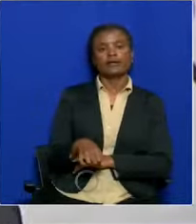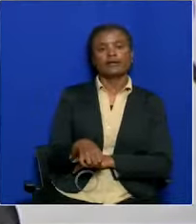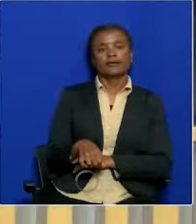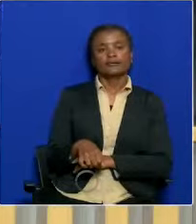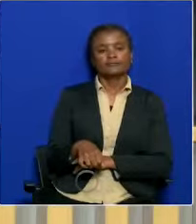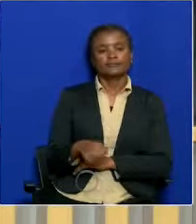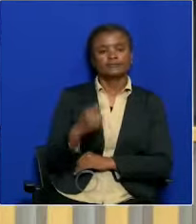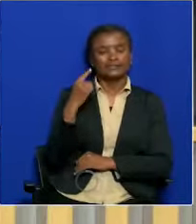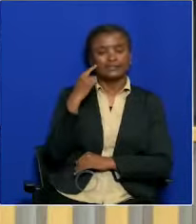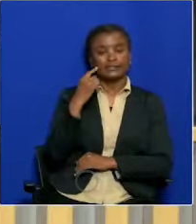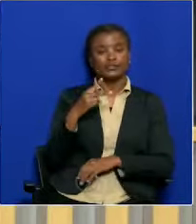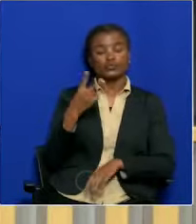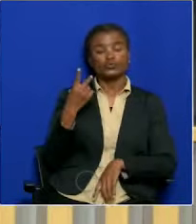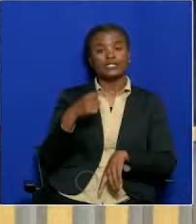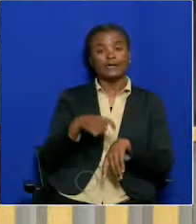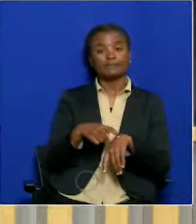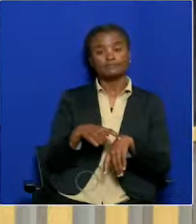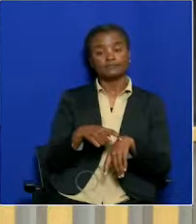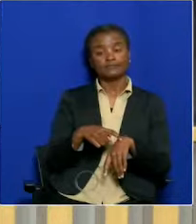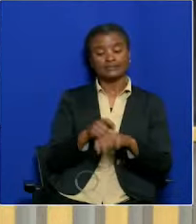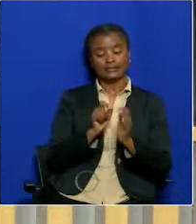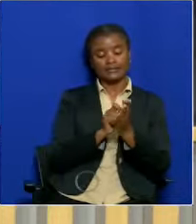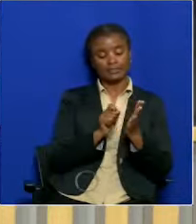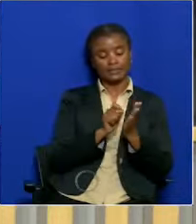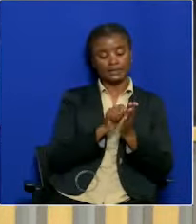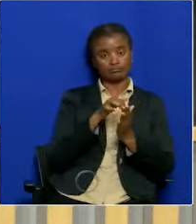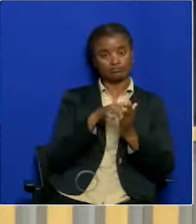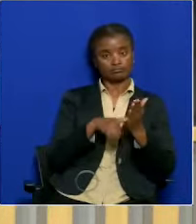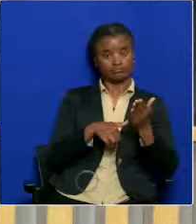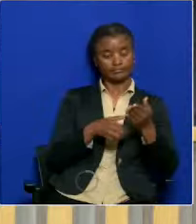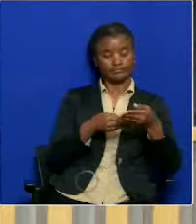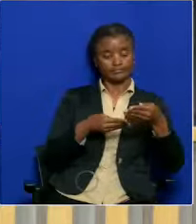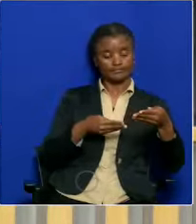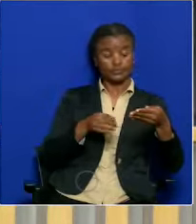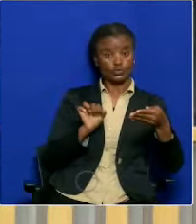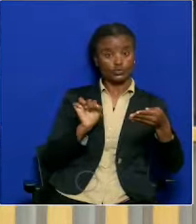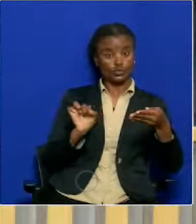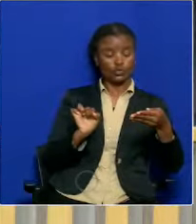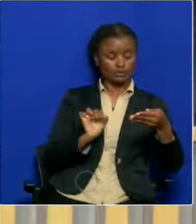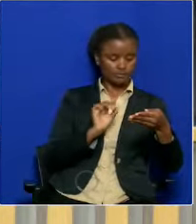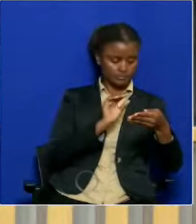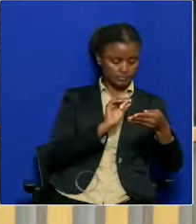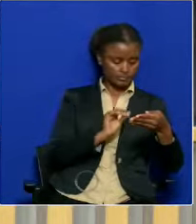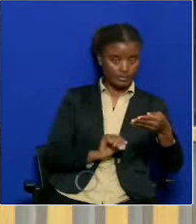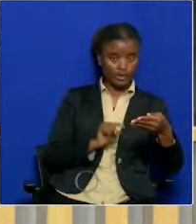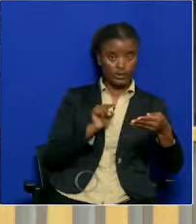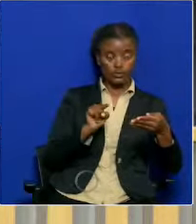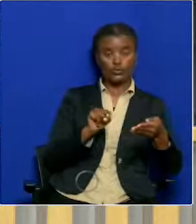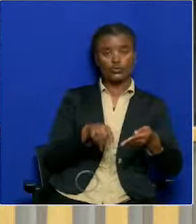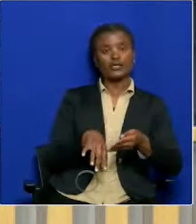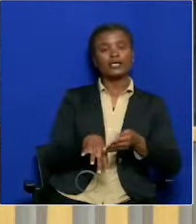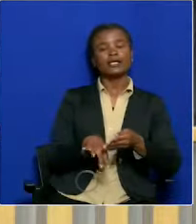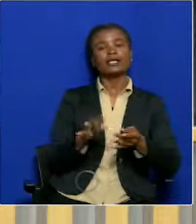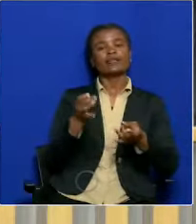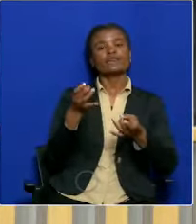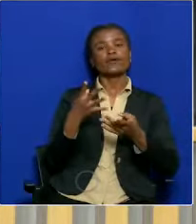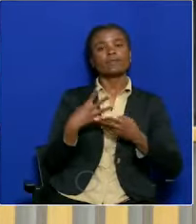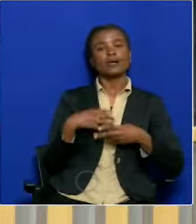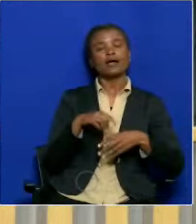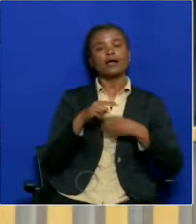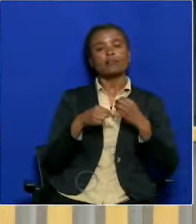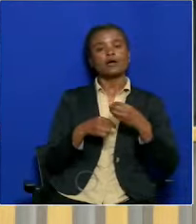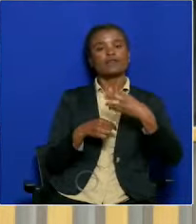in your statement, you specifically refer, for example, to news that you picked up from